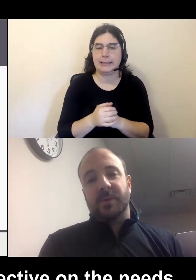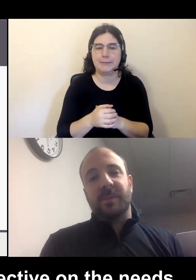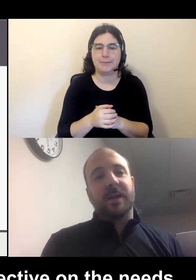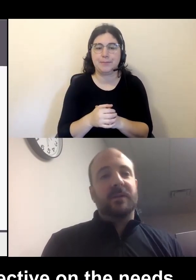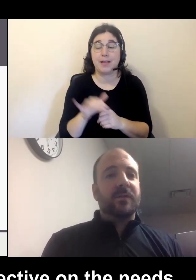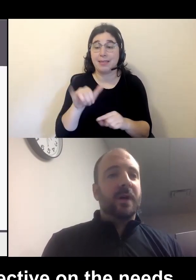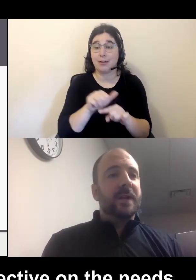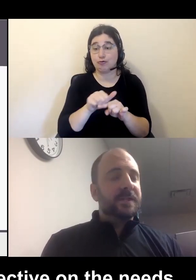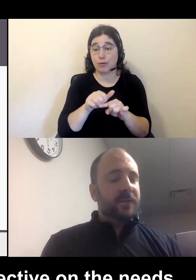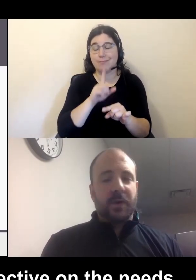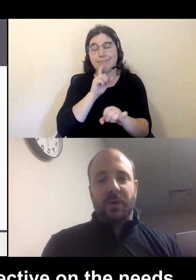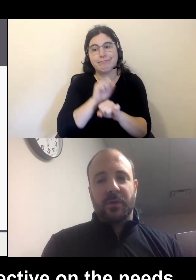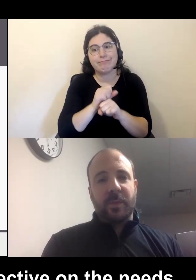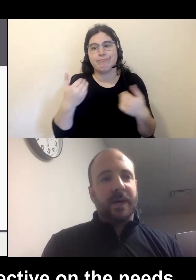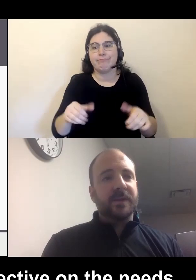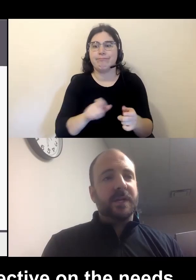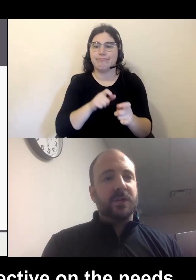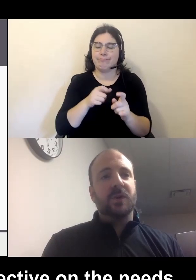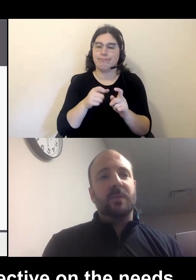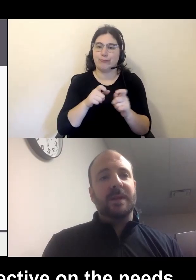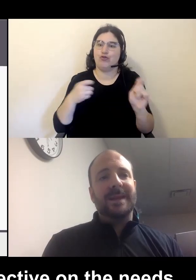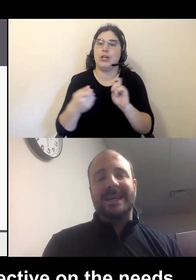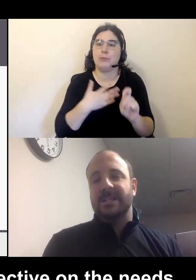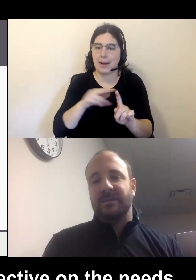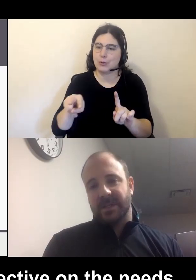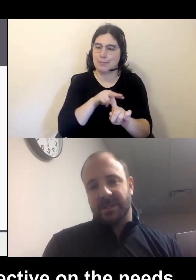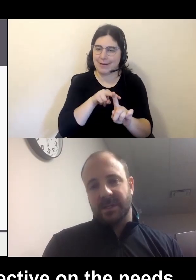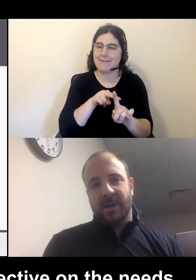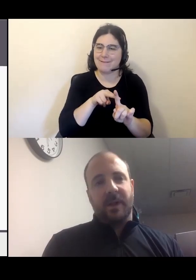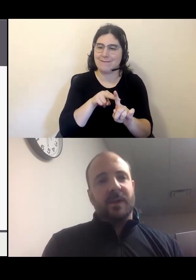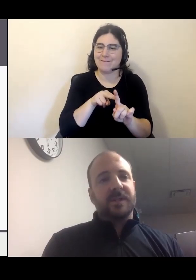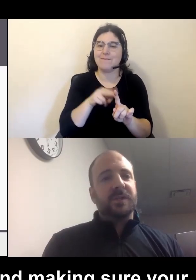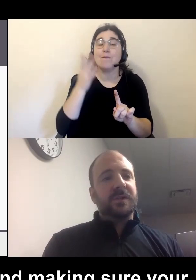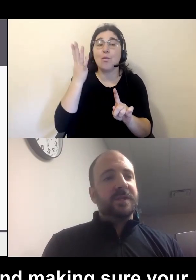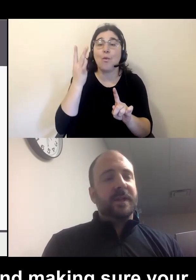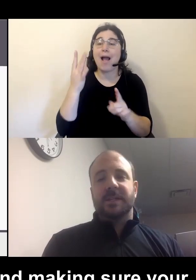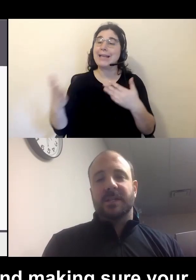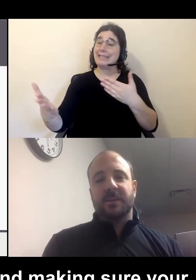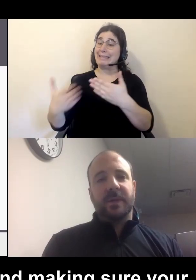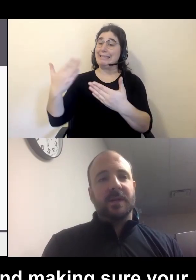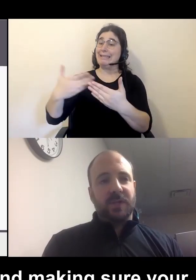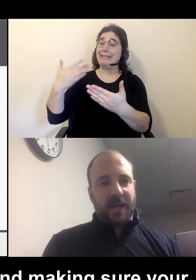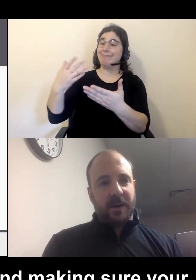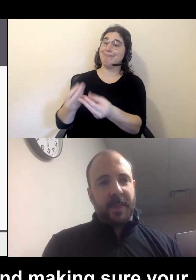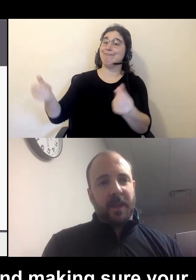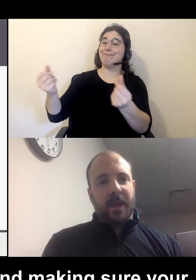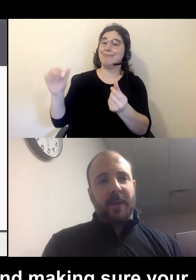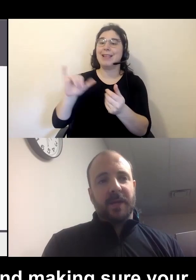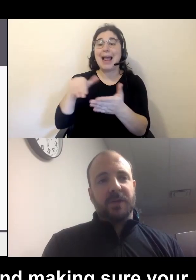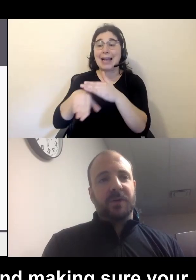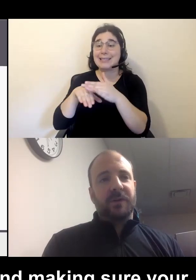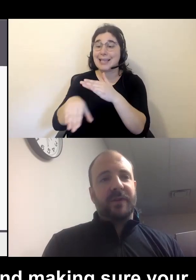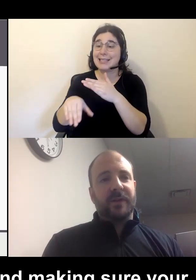my perspective on the needs of learners because it showed me that easy fixes, such as using the accessibility checker